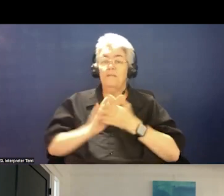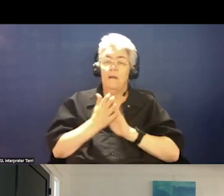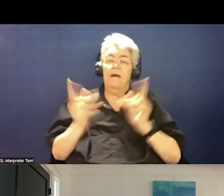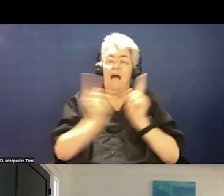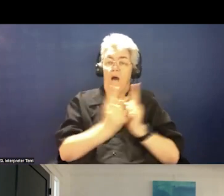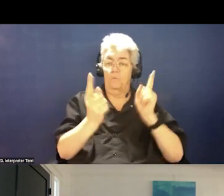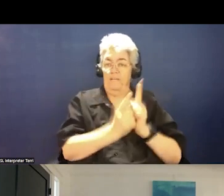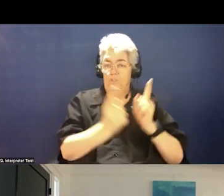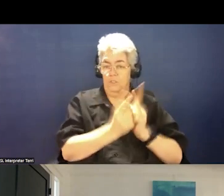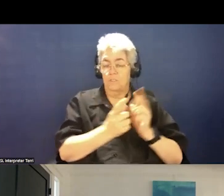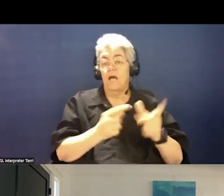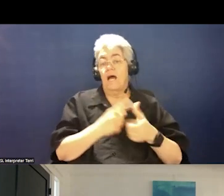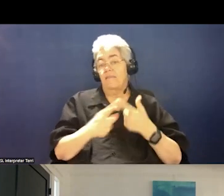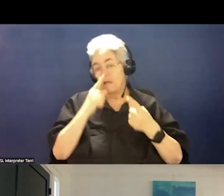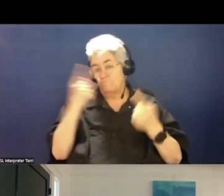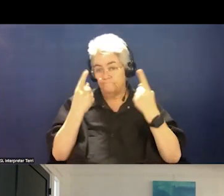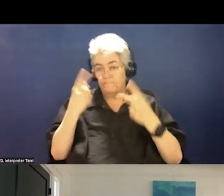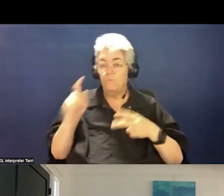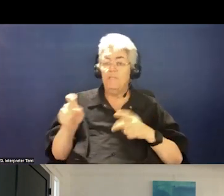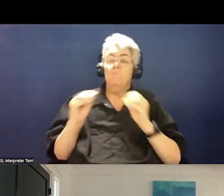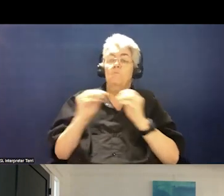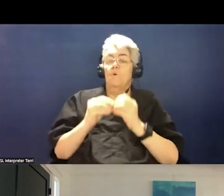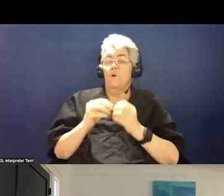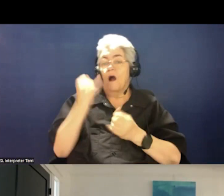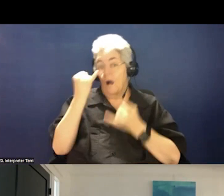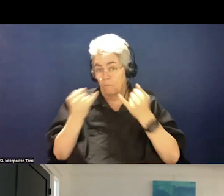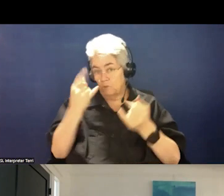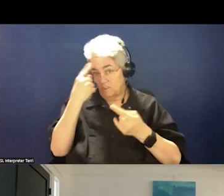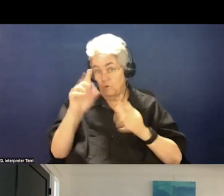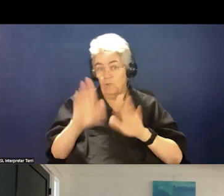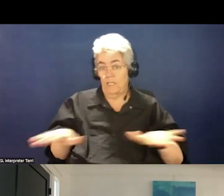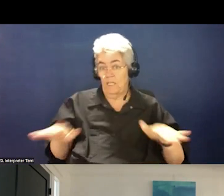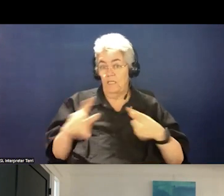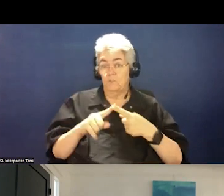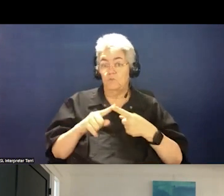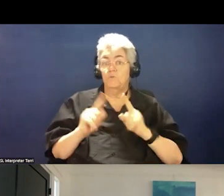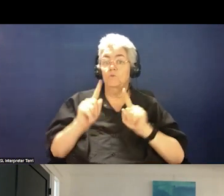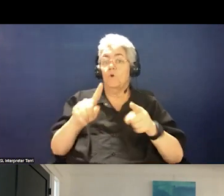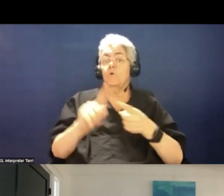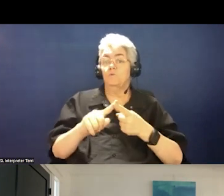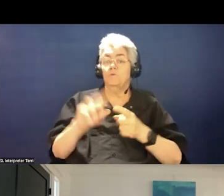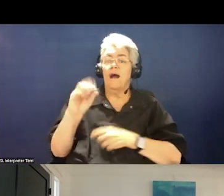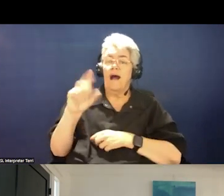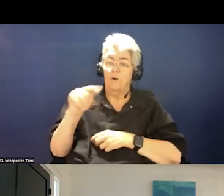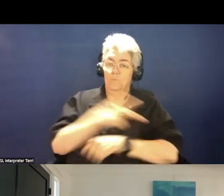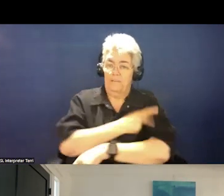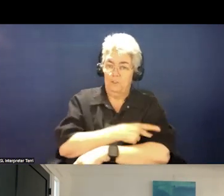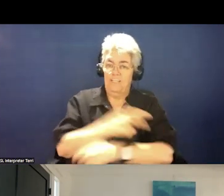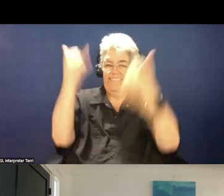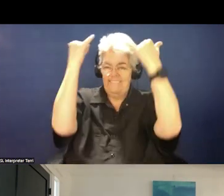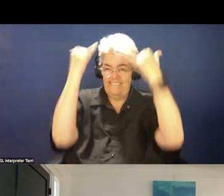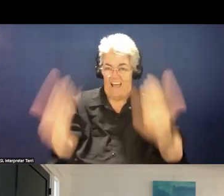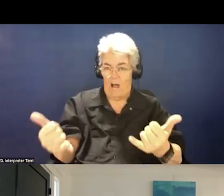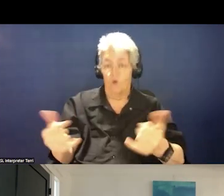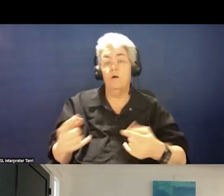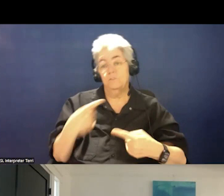developed into like, hey, we need more options for kids to be able to go to an outpatient center immediately. And so then we